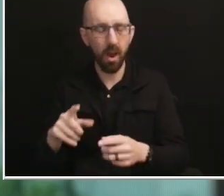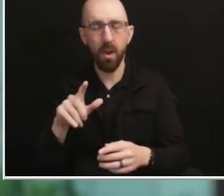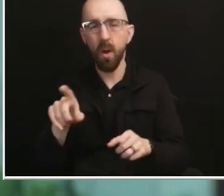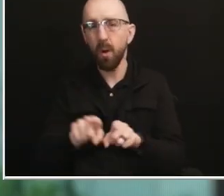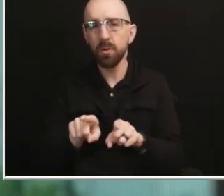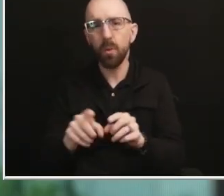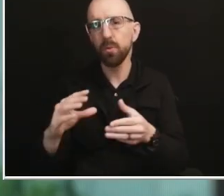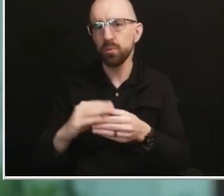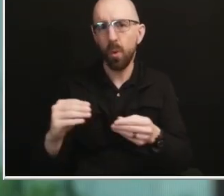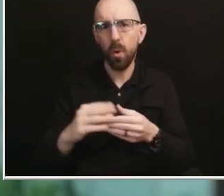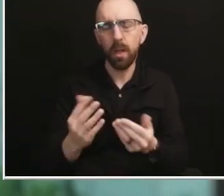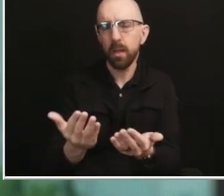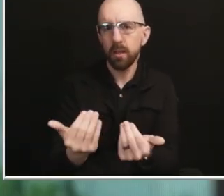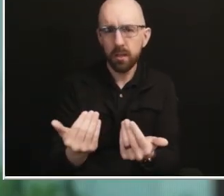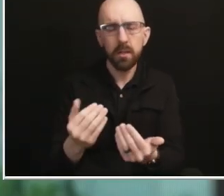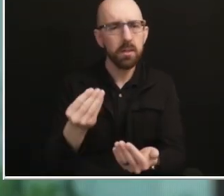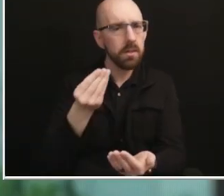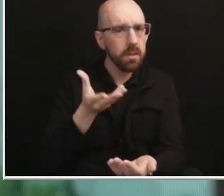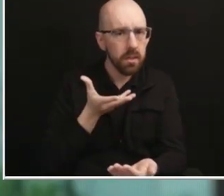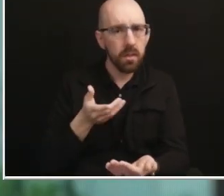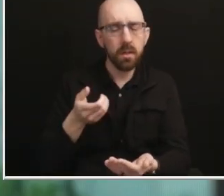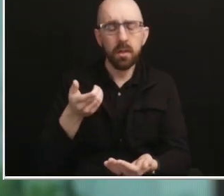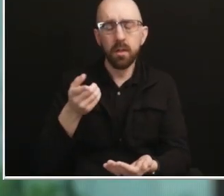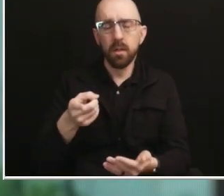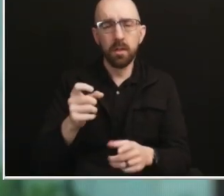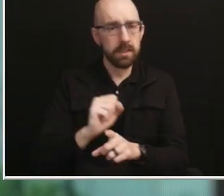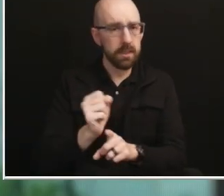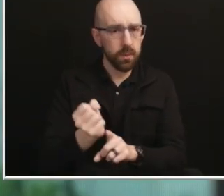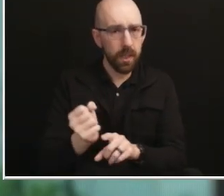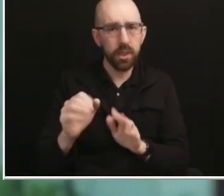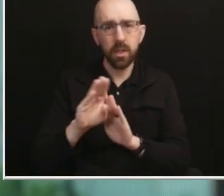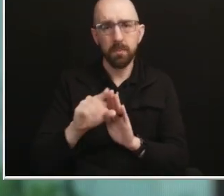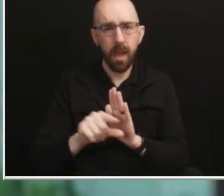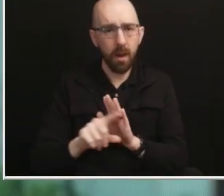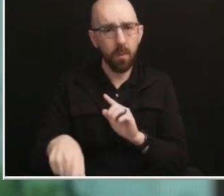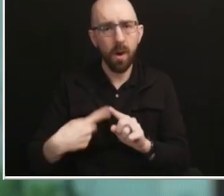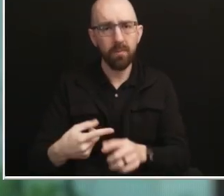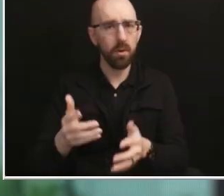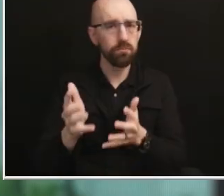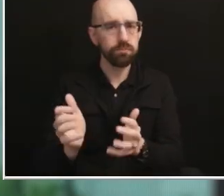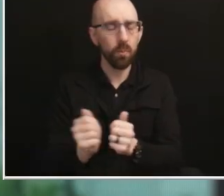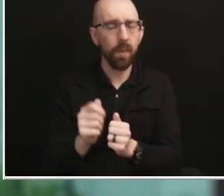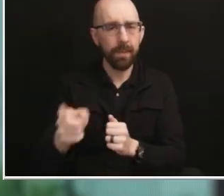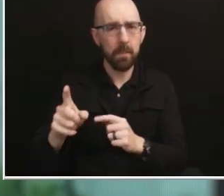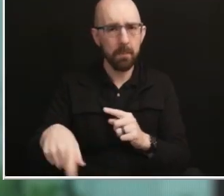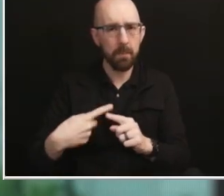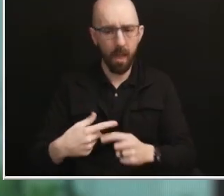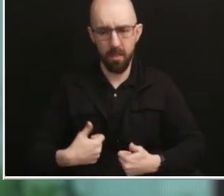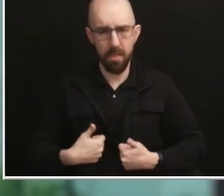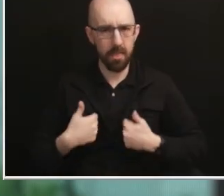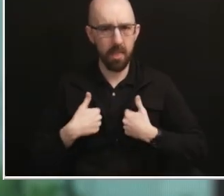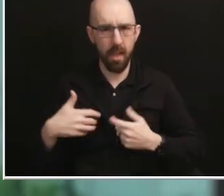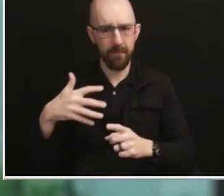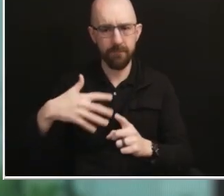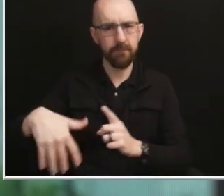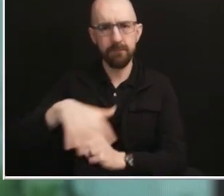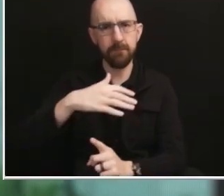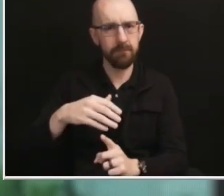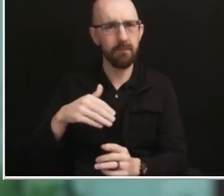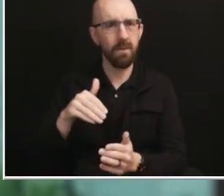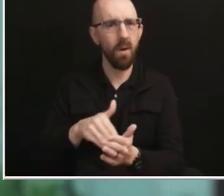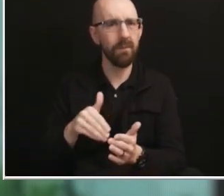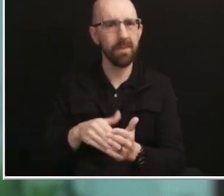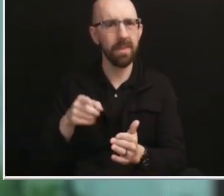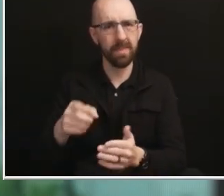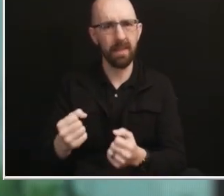present, the story or the background you get when you talk to them about what's going on in their lives, a lot of times will strongly suggest this is what's